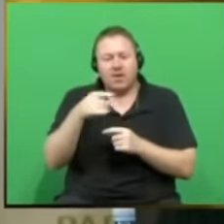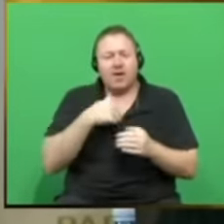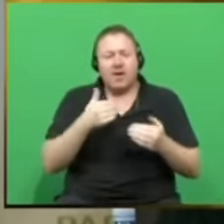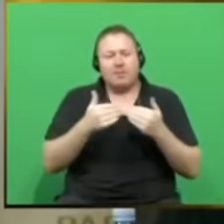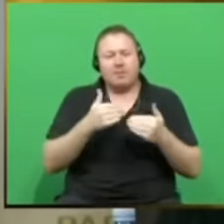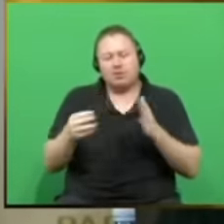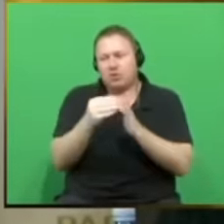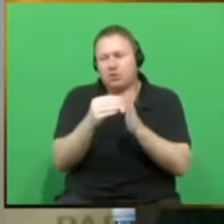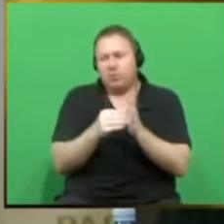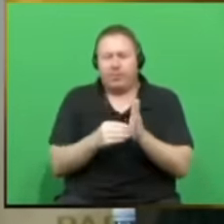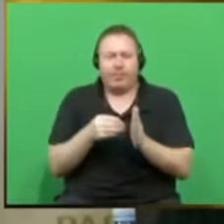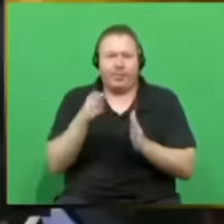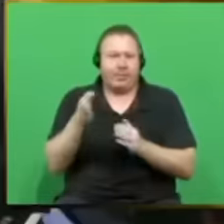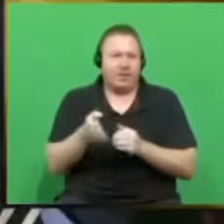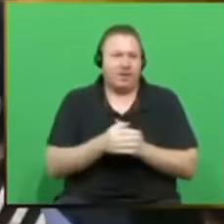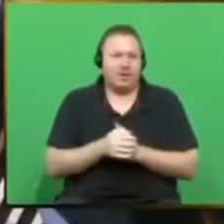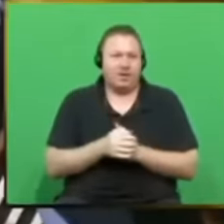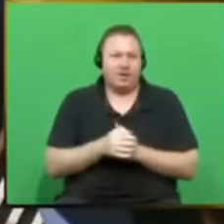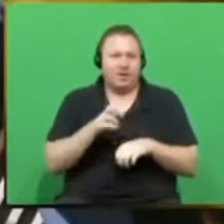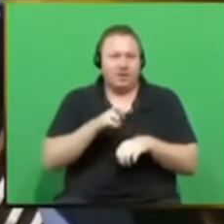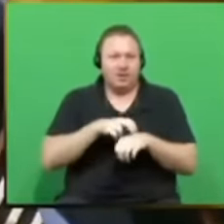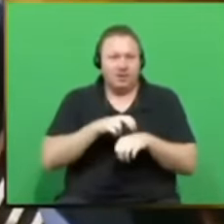needs to happen.